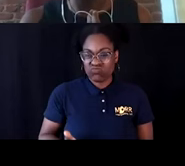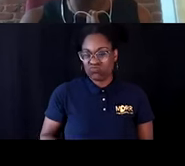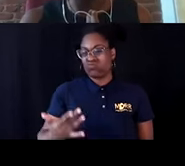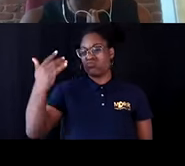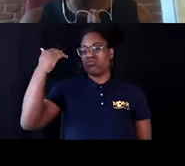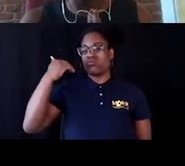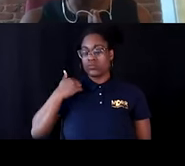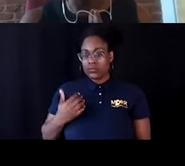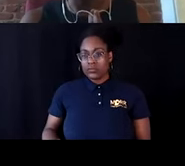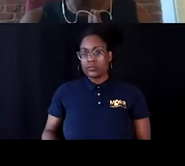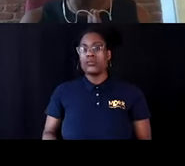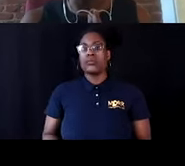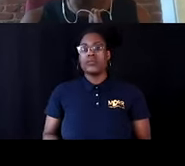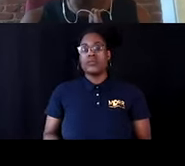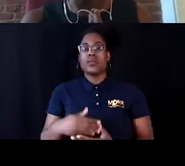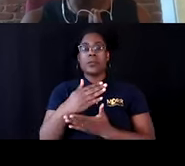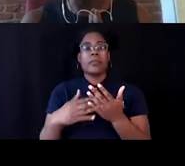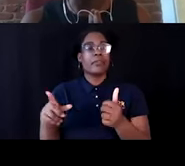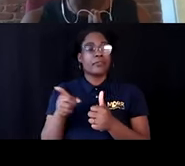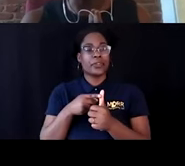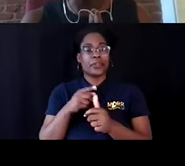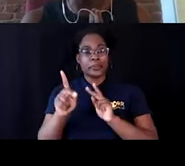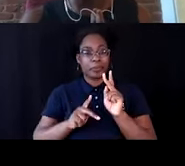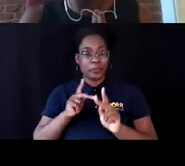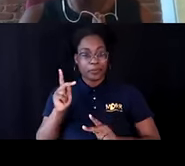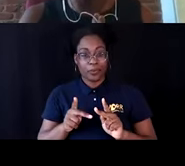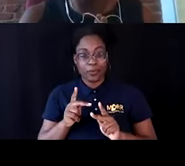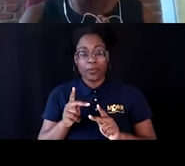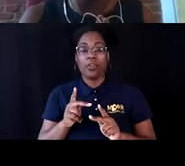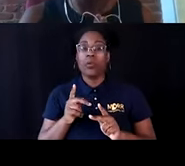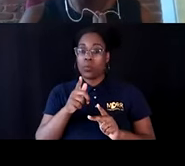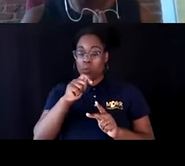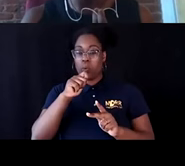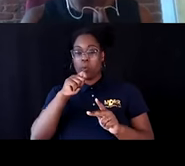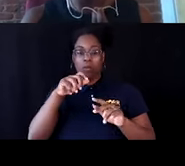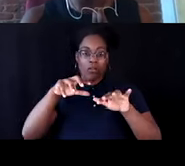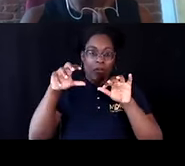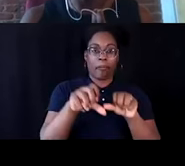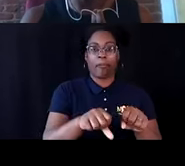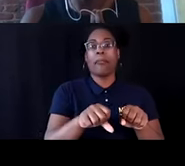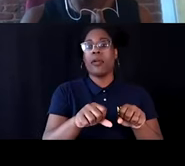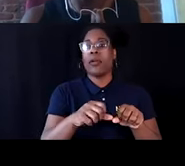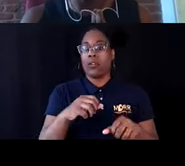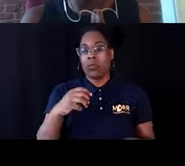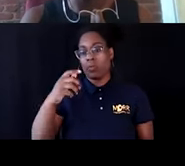first people in this area were European settlers or were Italian. However, the first